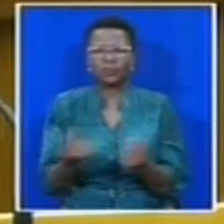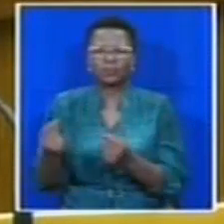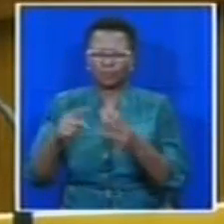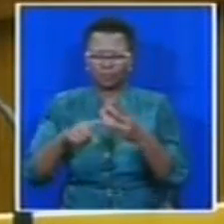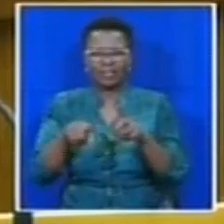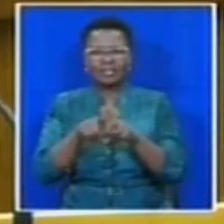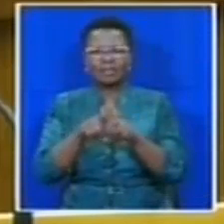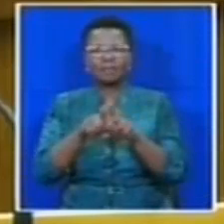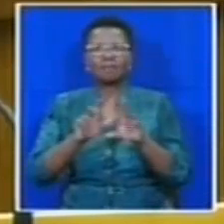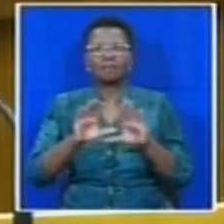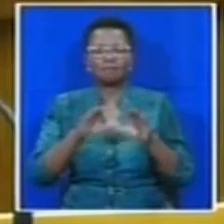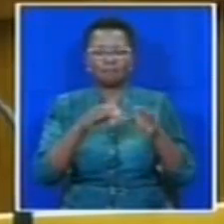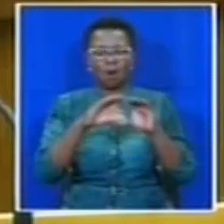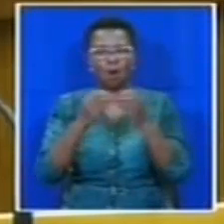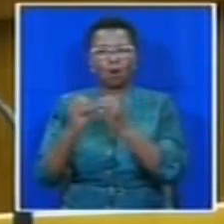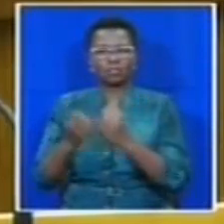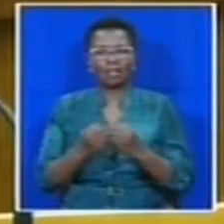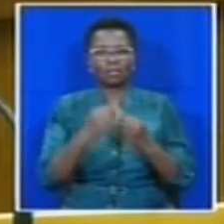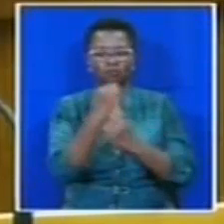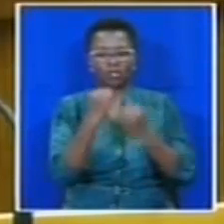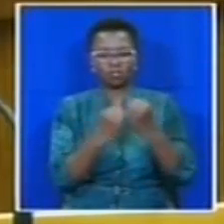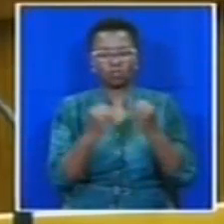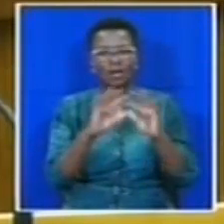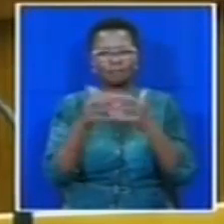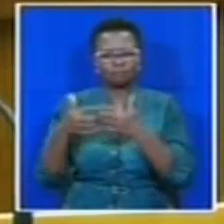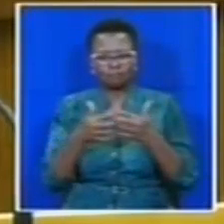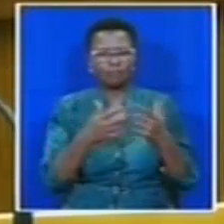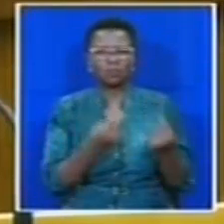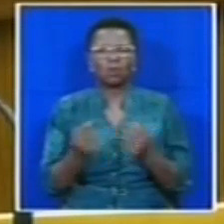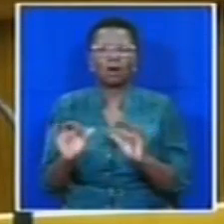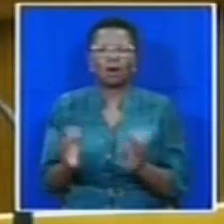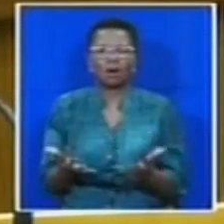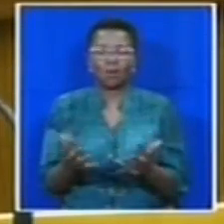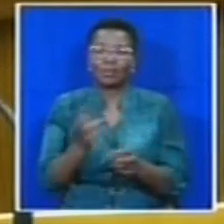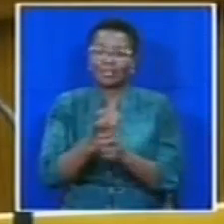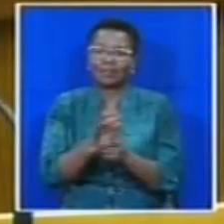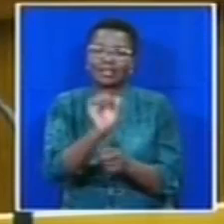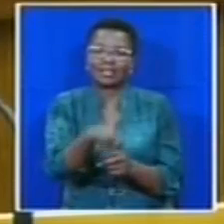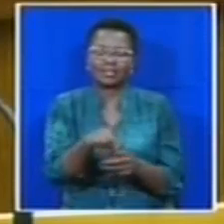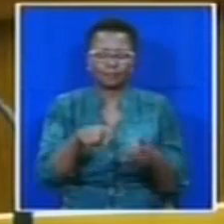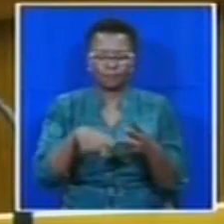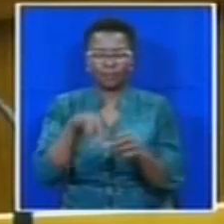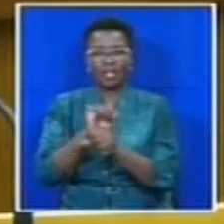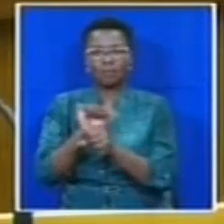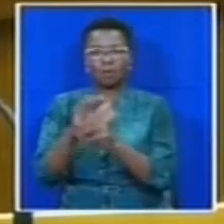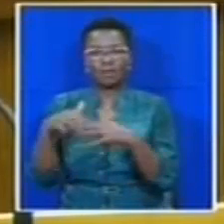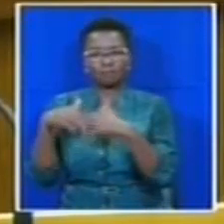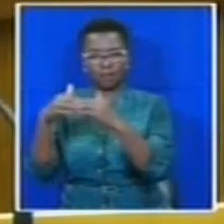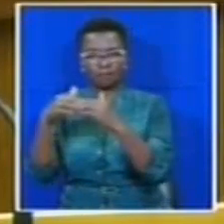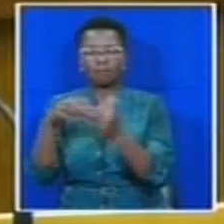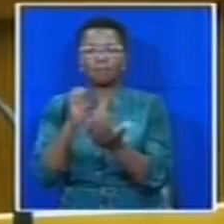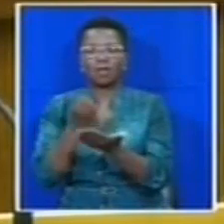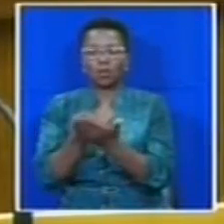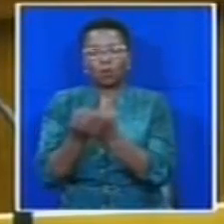of the organizational structure of the state. Tough tasks. In promoting employment and economic growth, we have